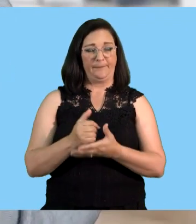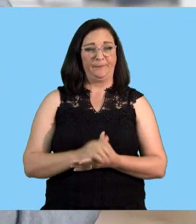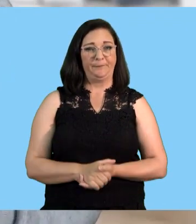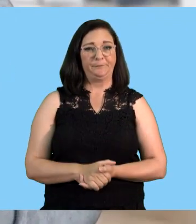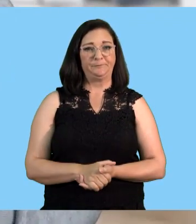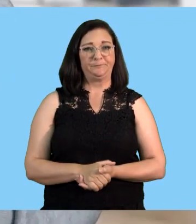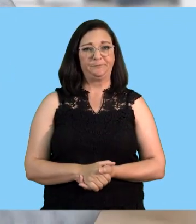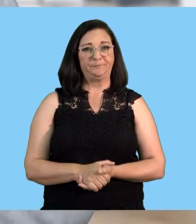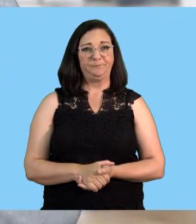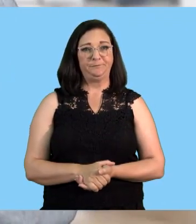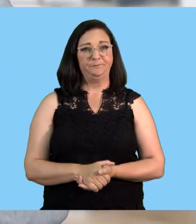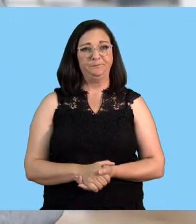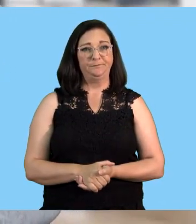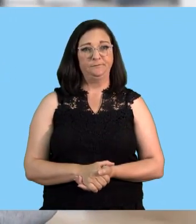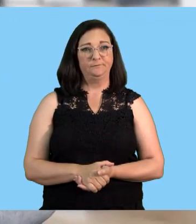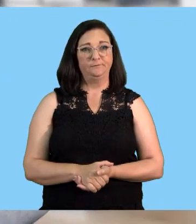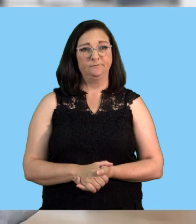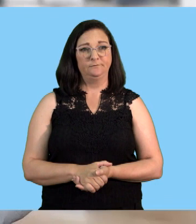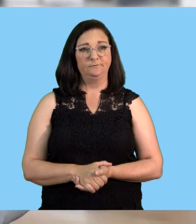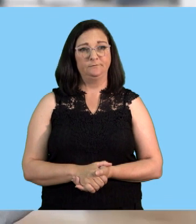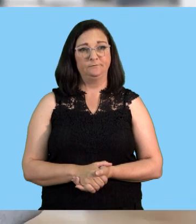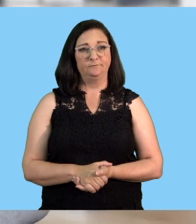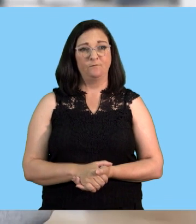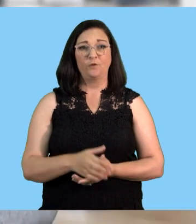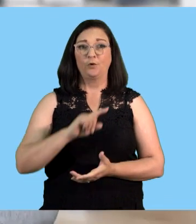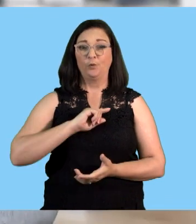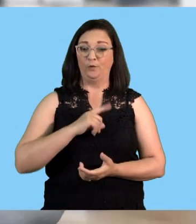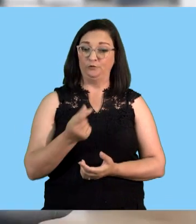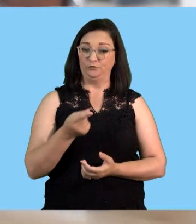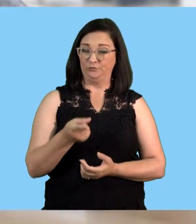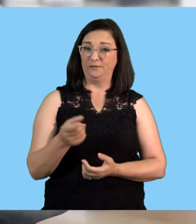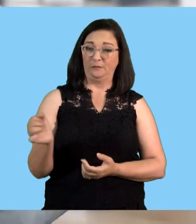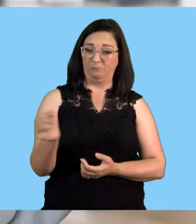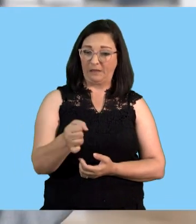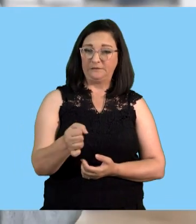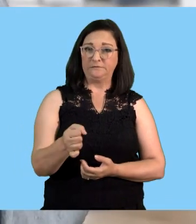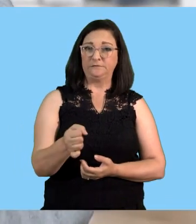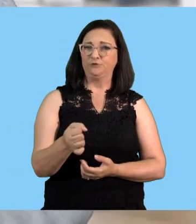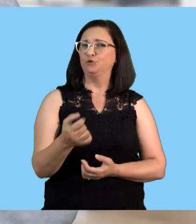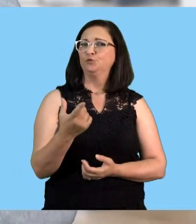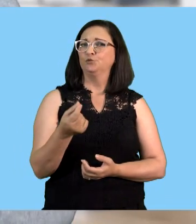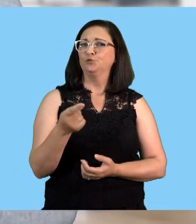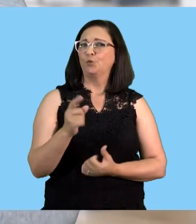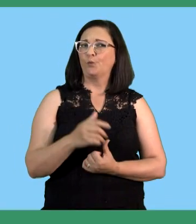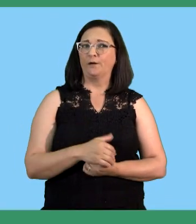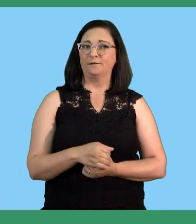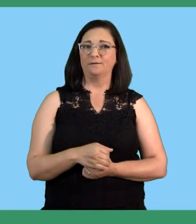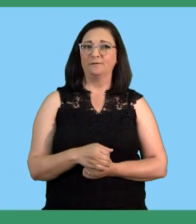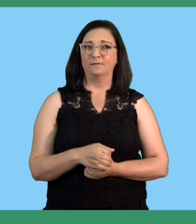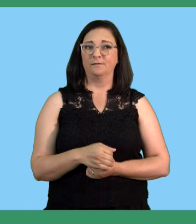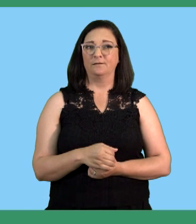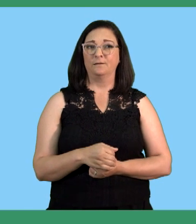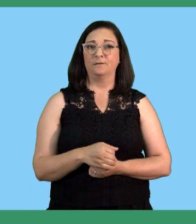business. All right, so what is the whole procedure of doing that? So when we are placing you, what do we do?